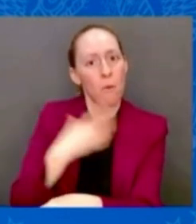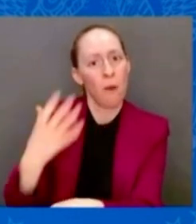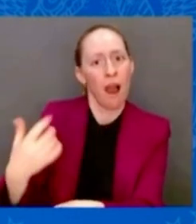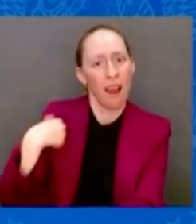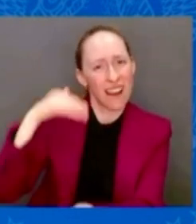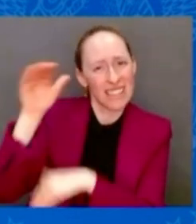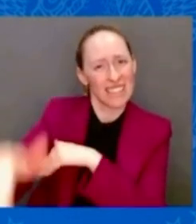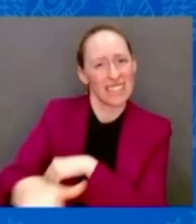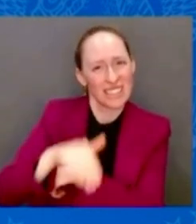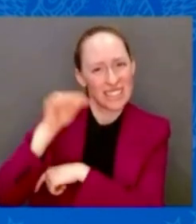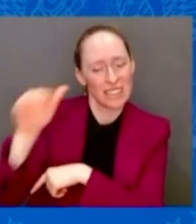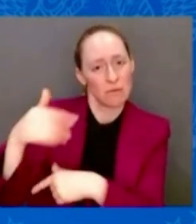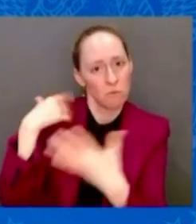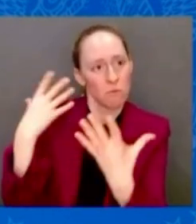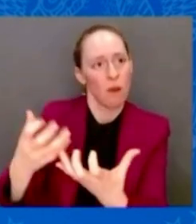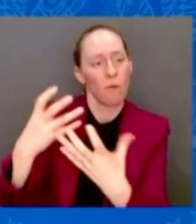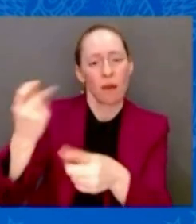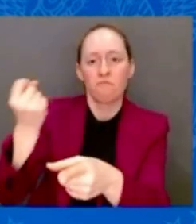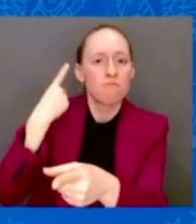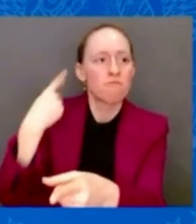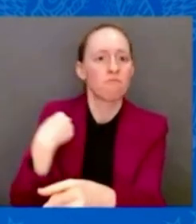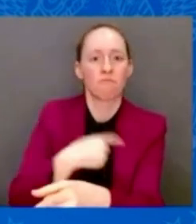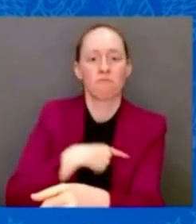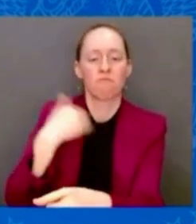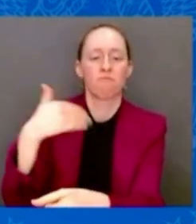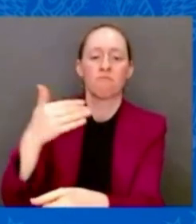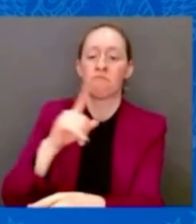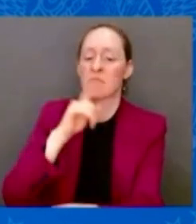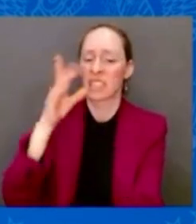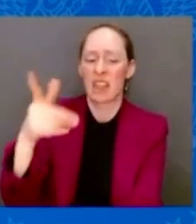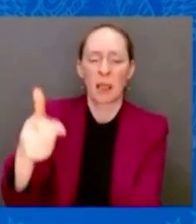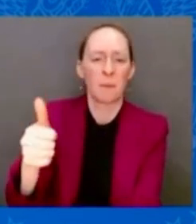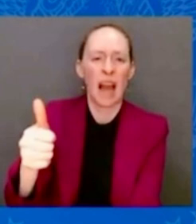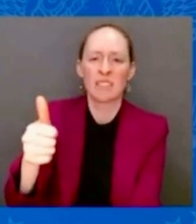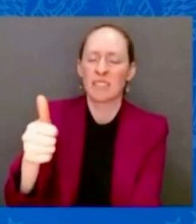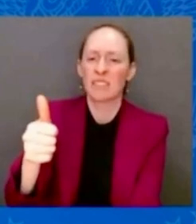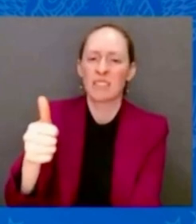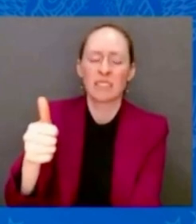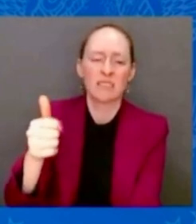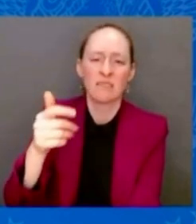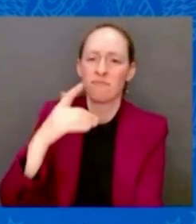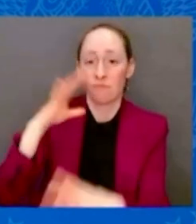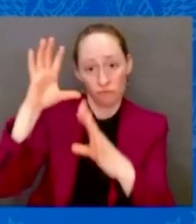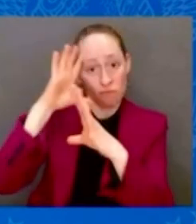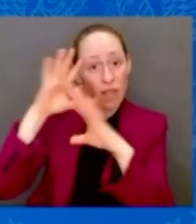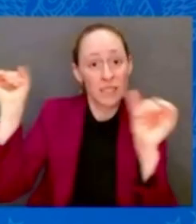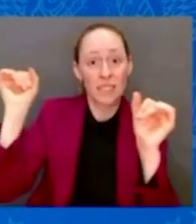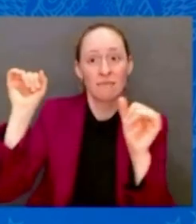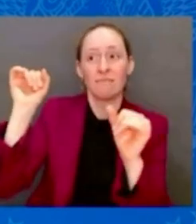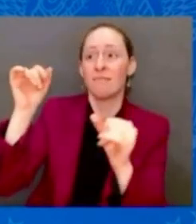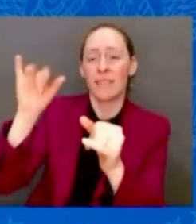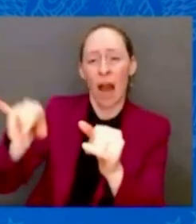president firefighters have ever had in this country. Thank you so much.